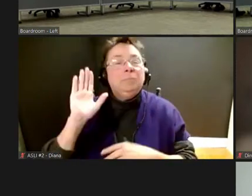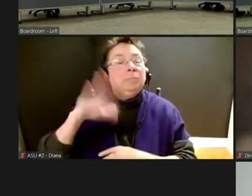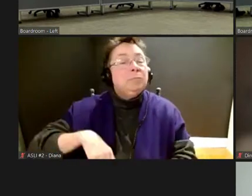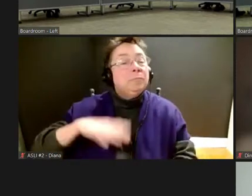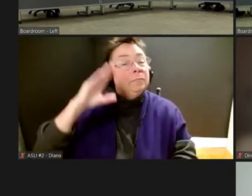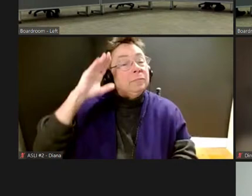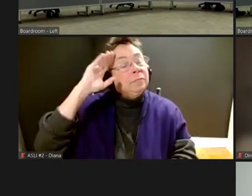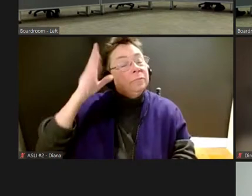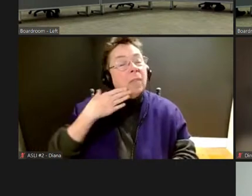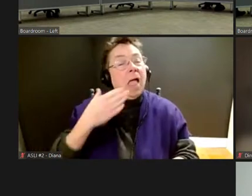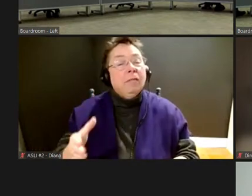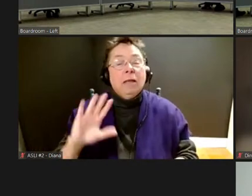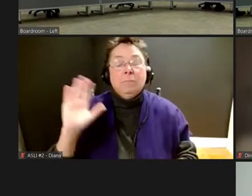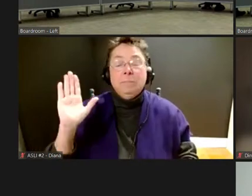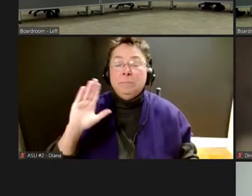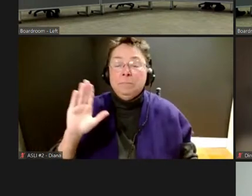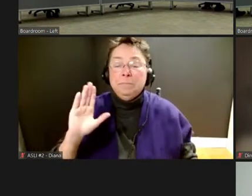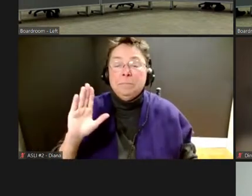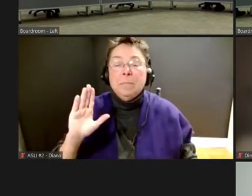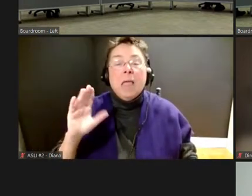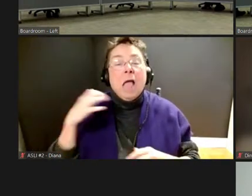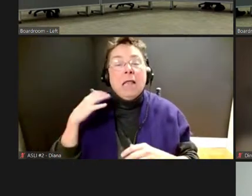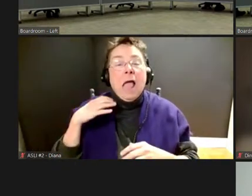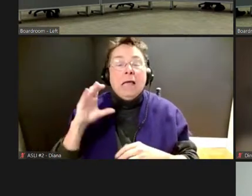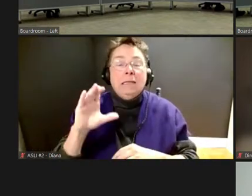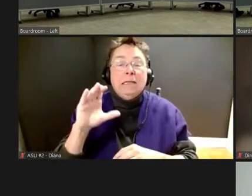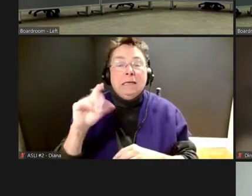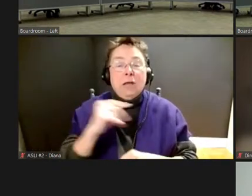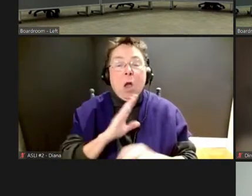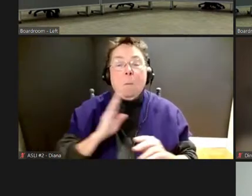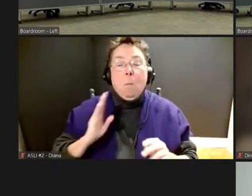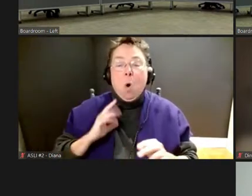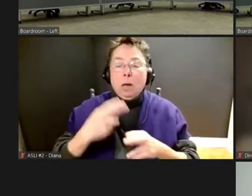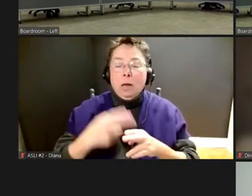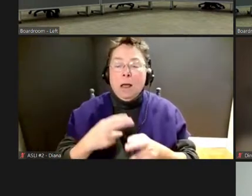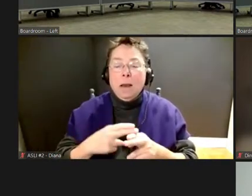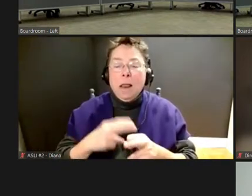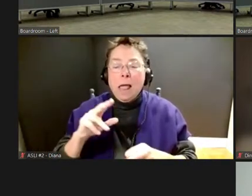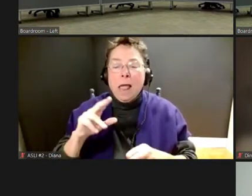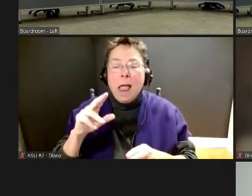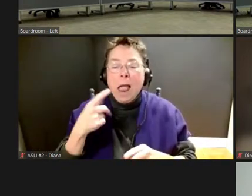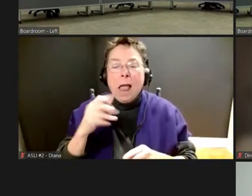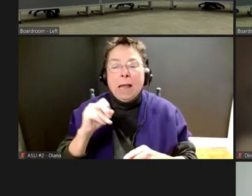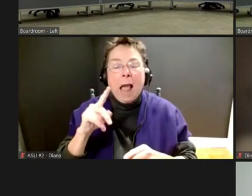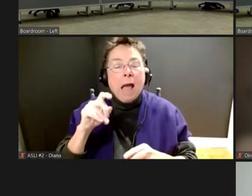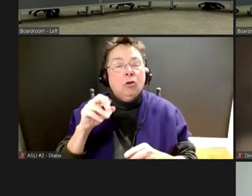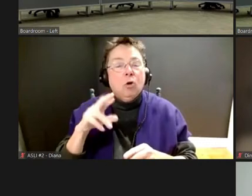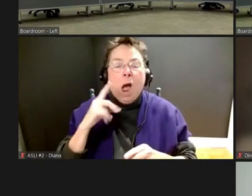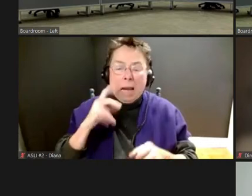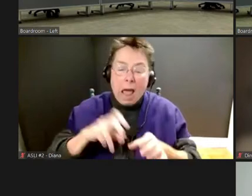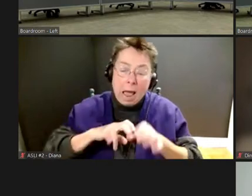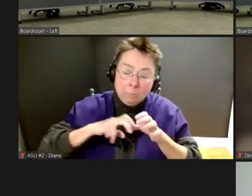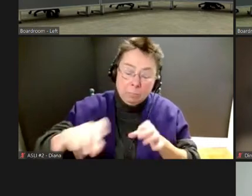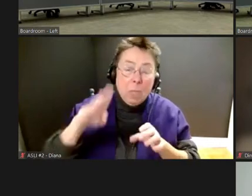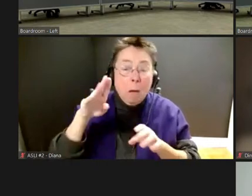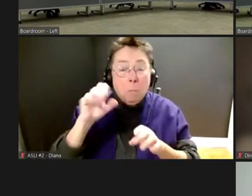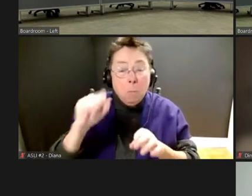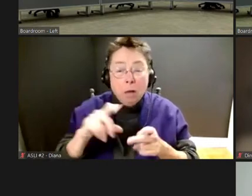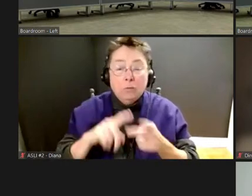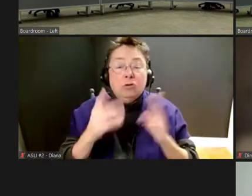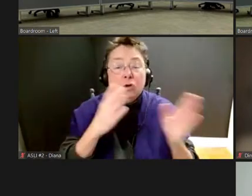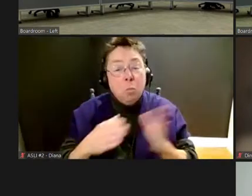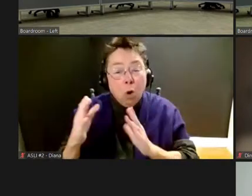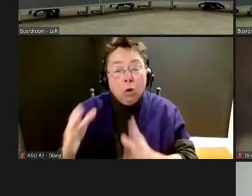Thank you. Sure. Chairman Barkley, members of the Chicago Transit Board, my name is Kay Fabio Gitley here. I'm an avid Chicago transit rider and organizer of Commuter Stake